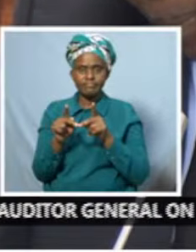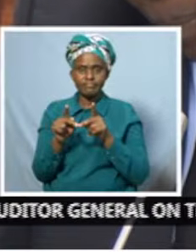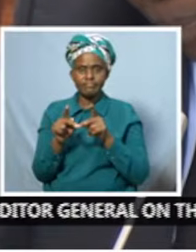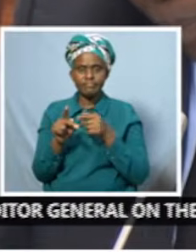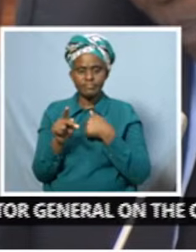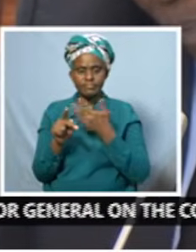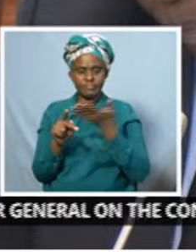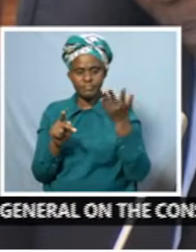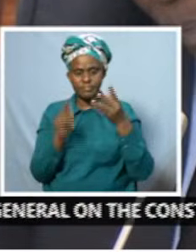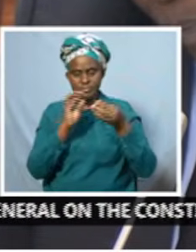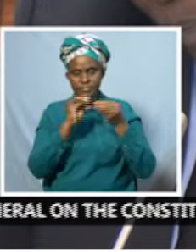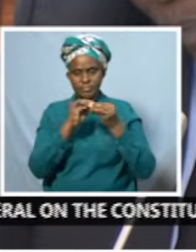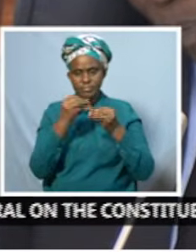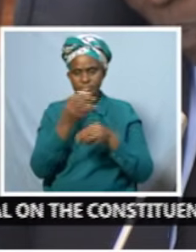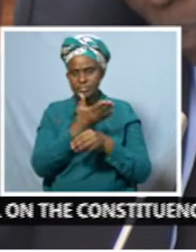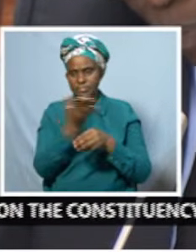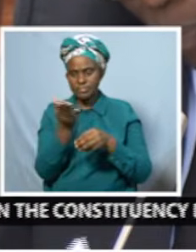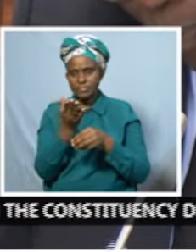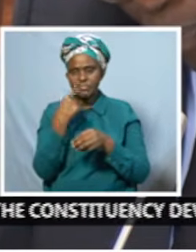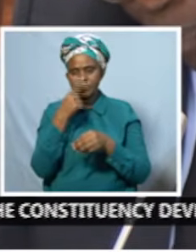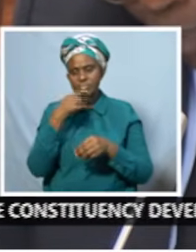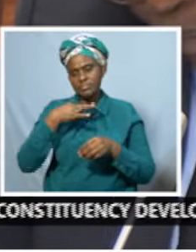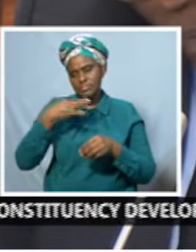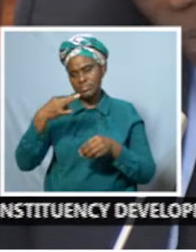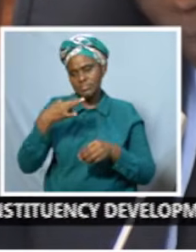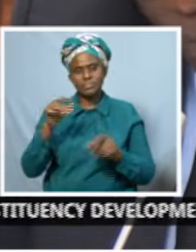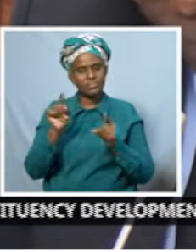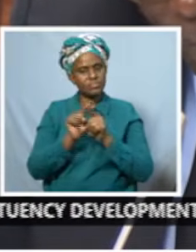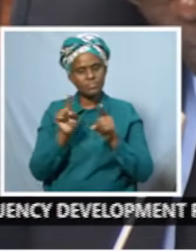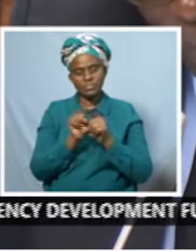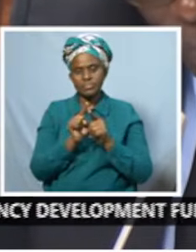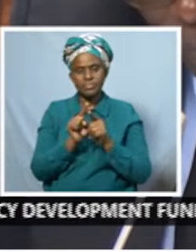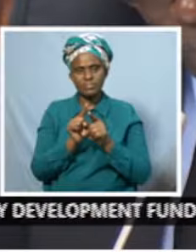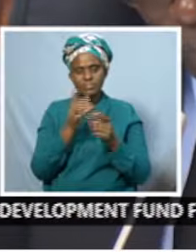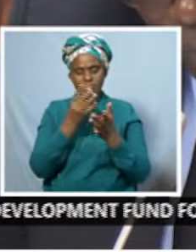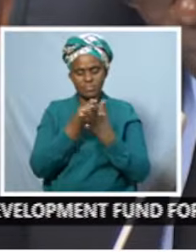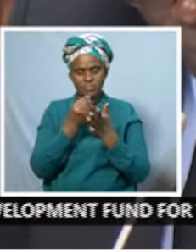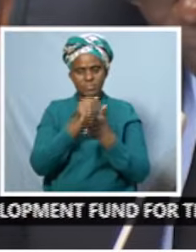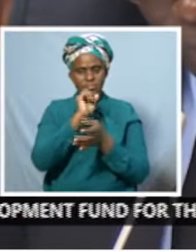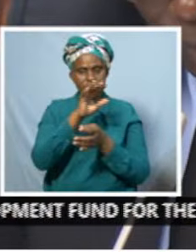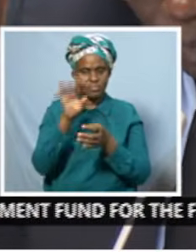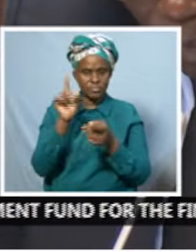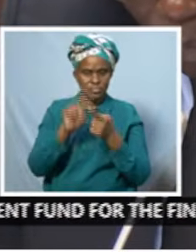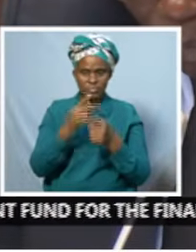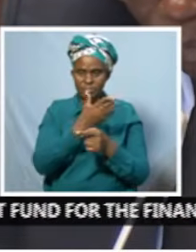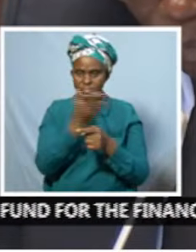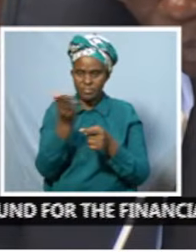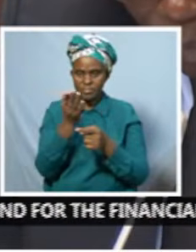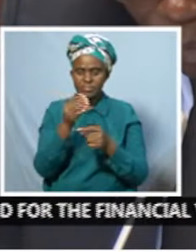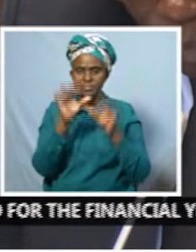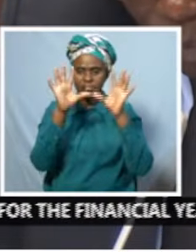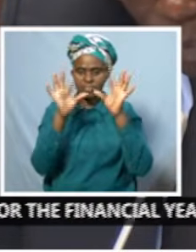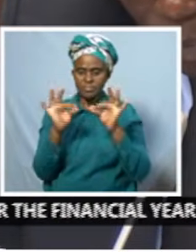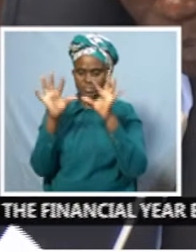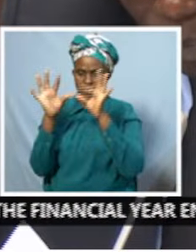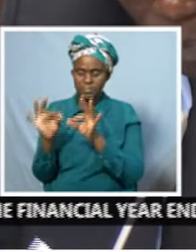there are a number of them that applied, and the funds were dispersed to their respective